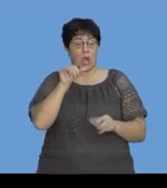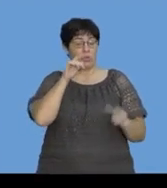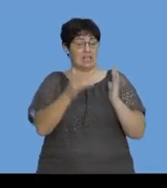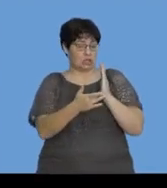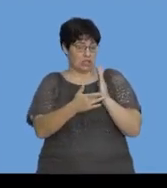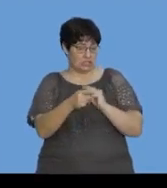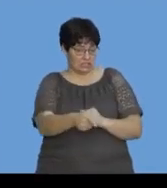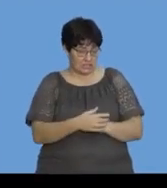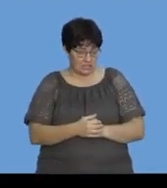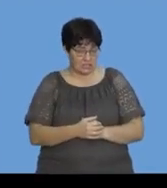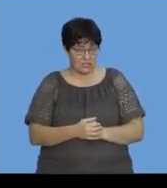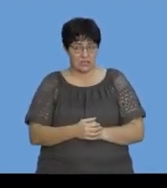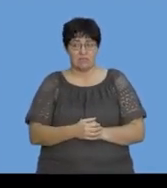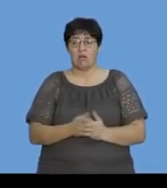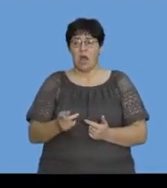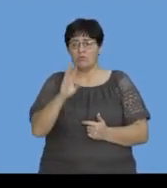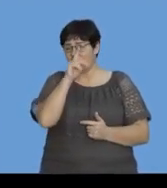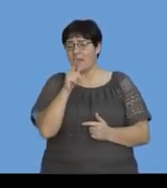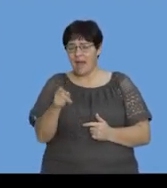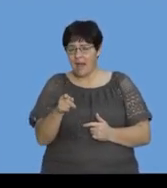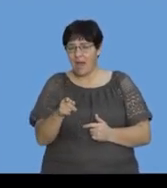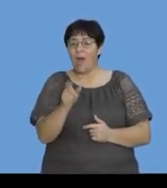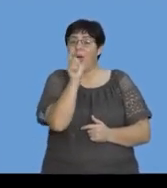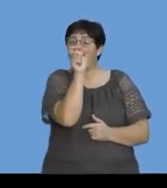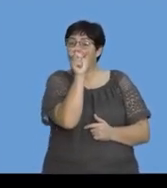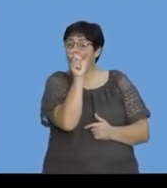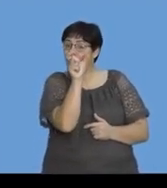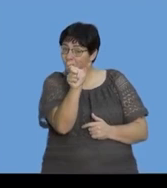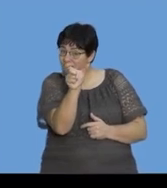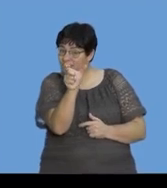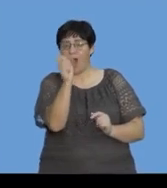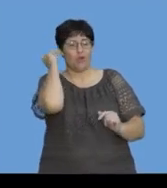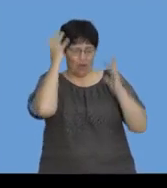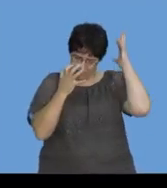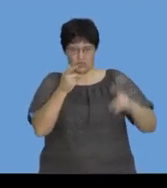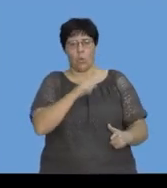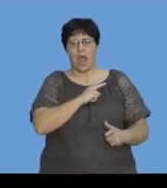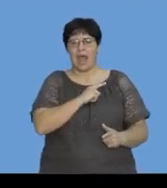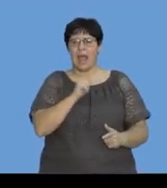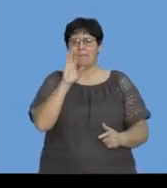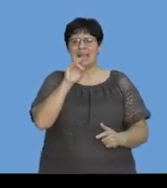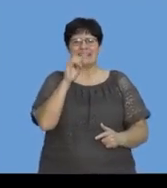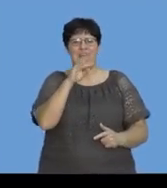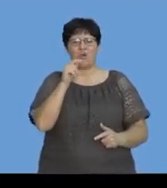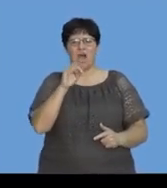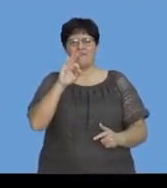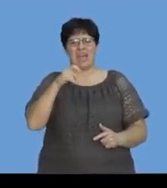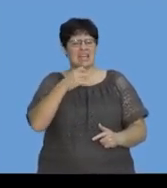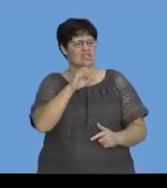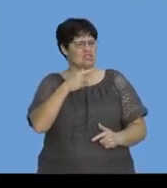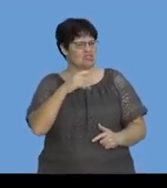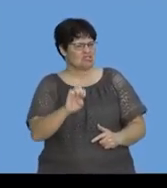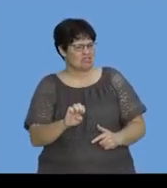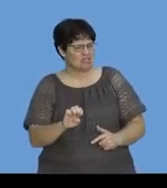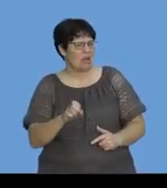biotechnology? Now remember what I said to you. The words get you very confused. A bacteriophage